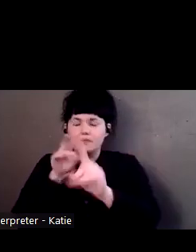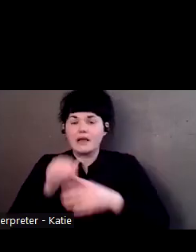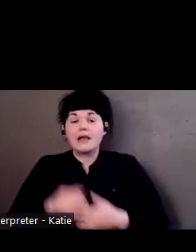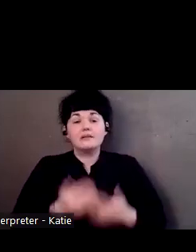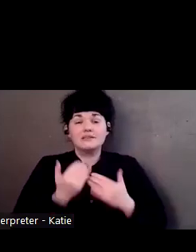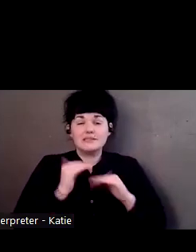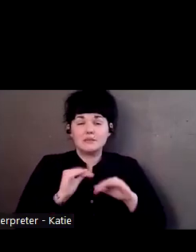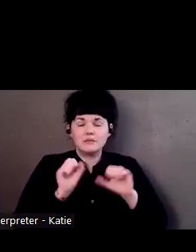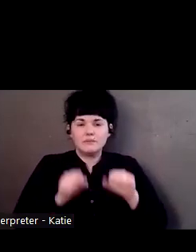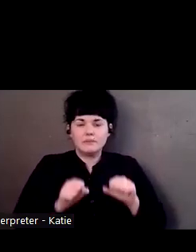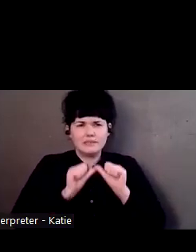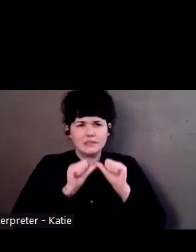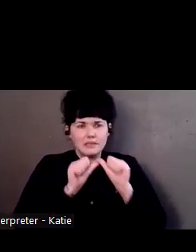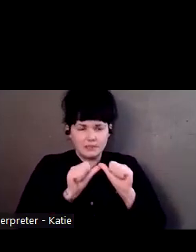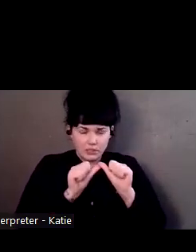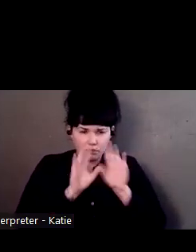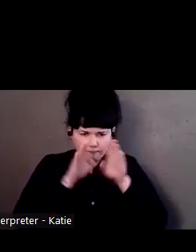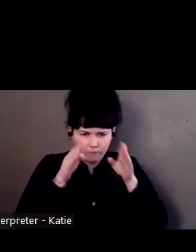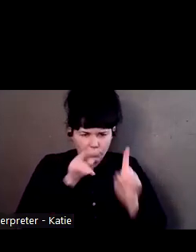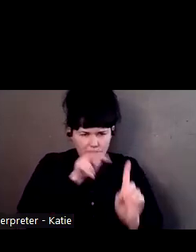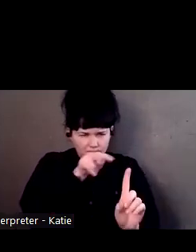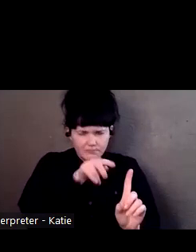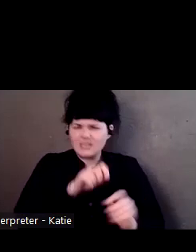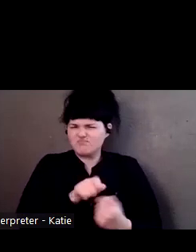sustain focus on fixed objects.